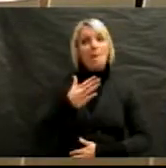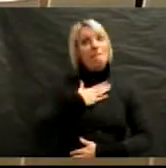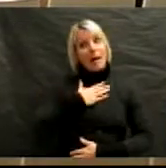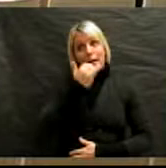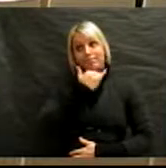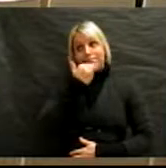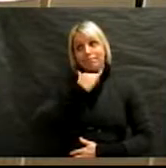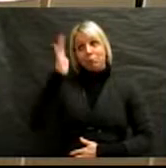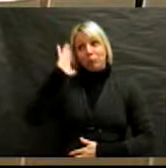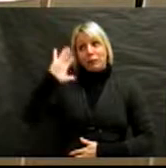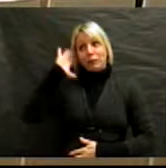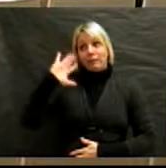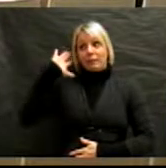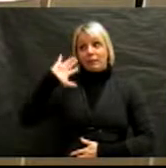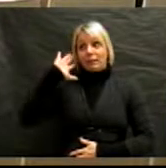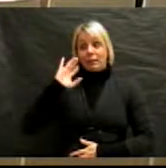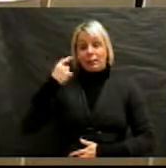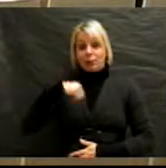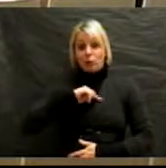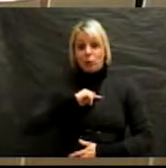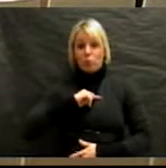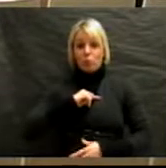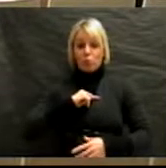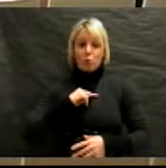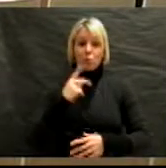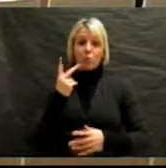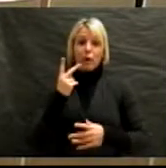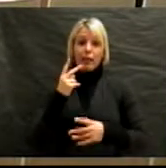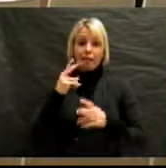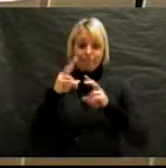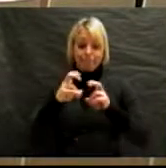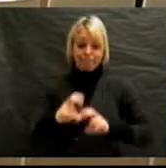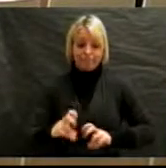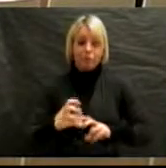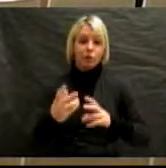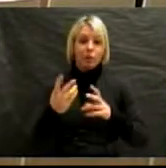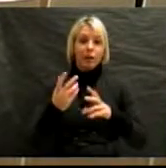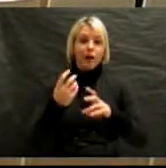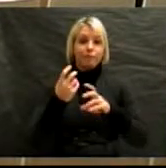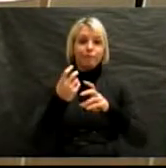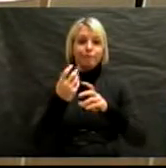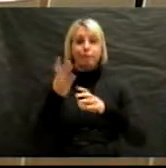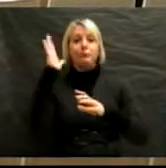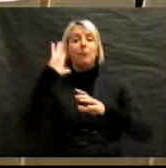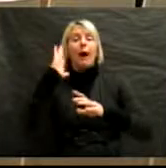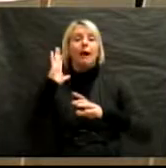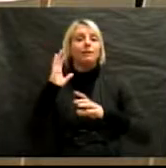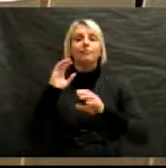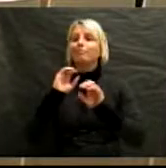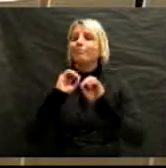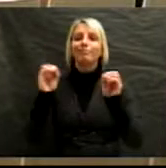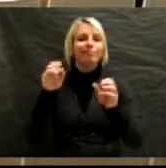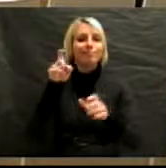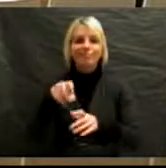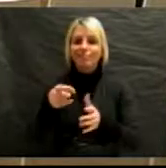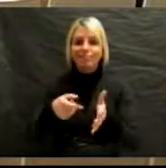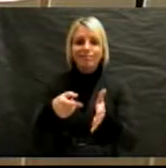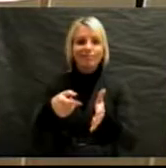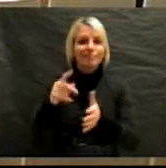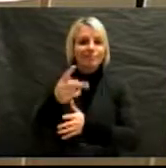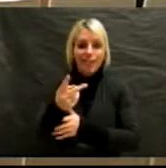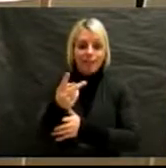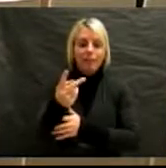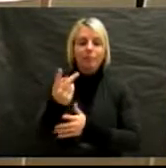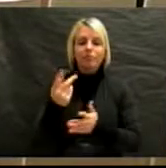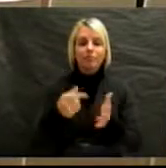and there is not a requirement for seconds for nominations. Okay. We could take a second, but we don't need a second. We Right. don't require a second. It's